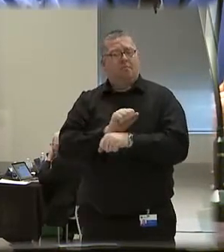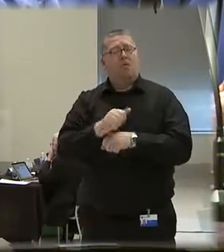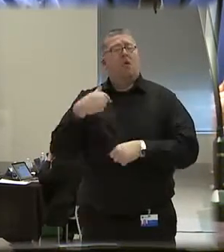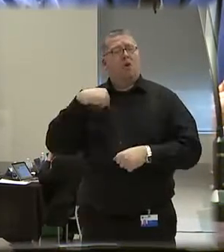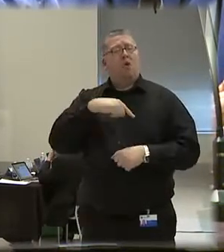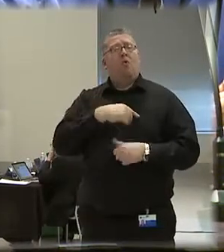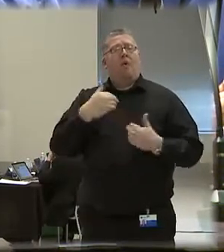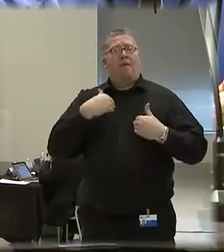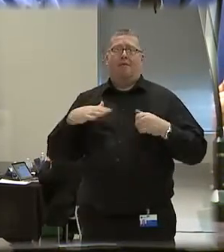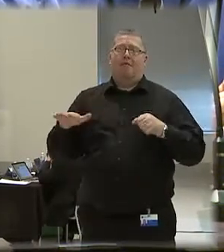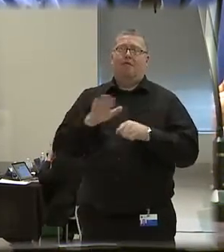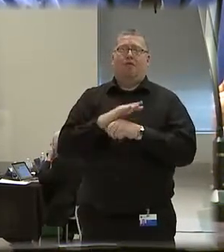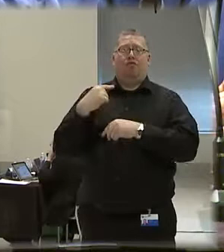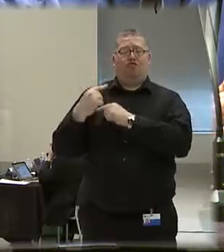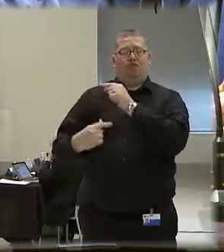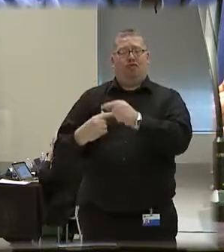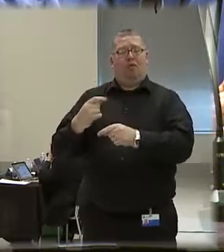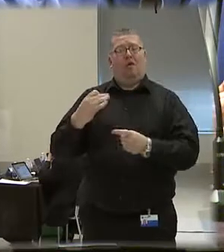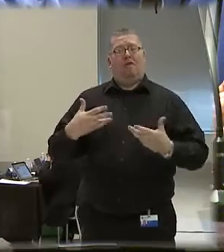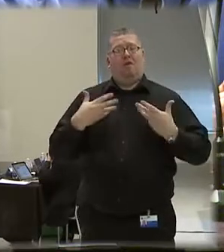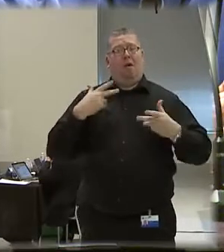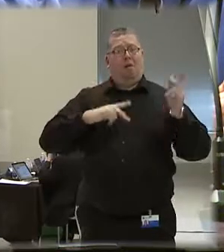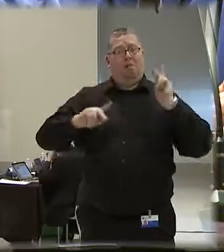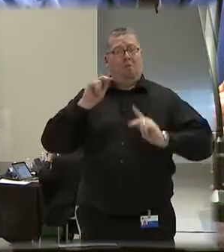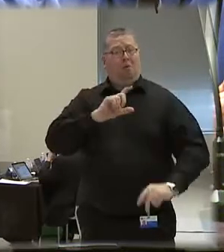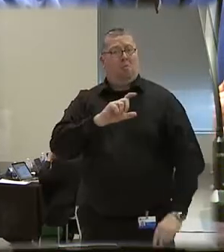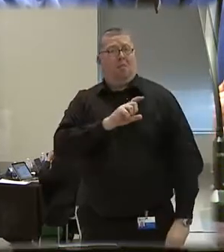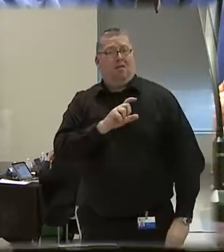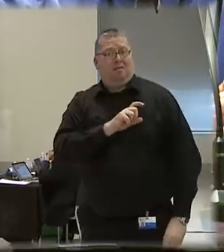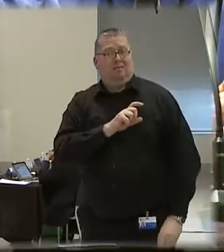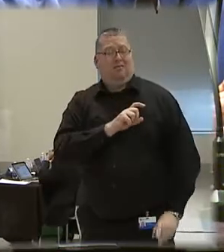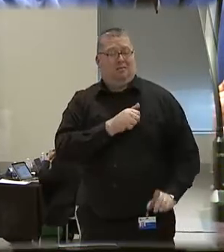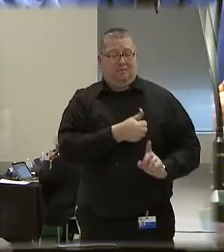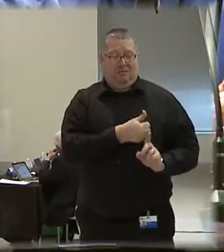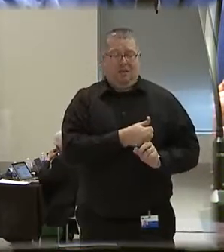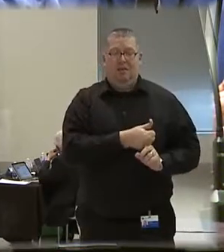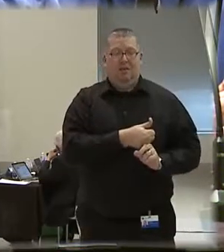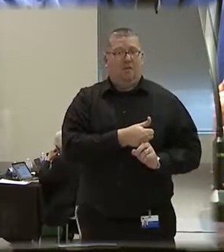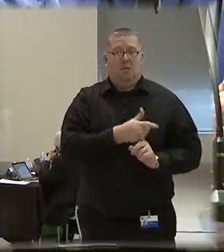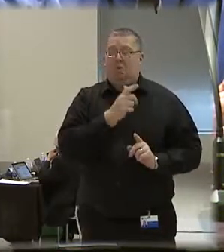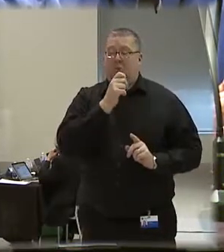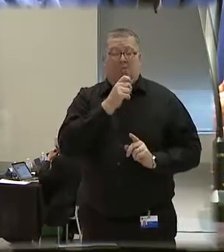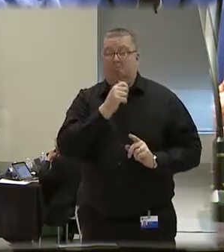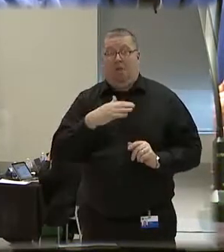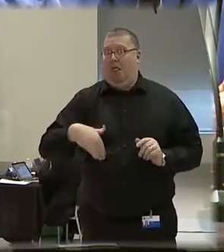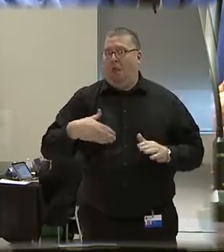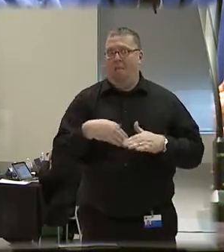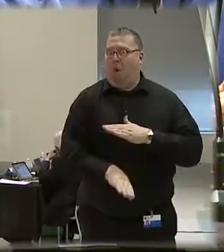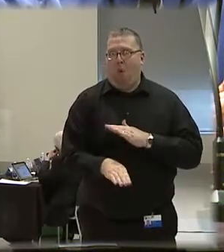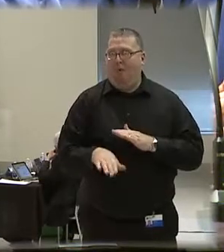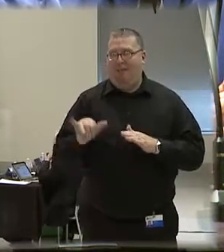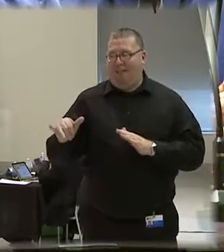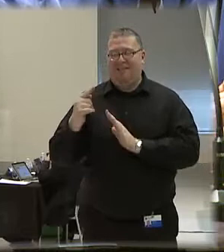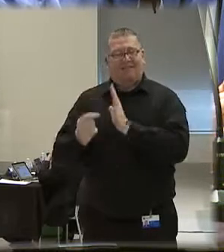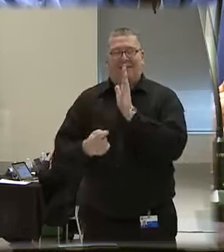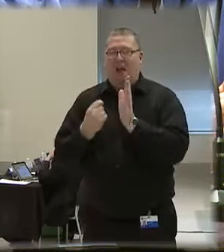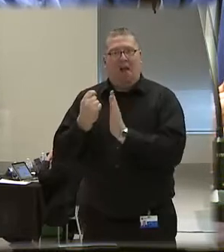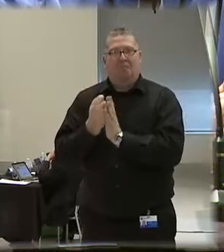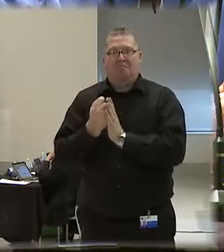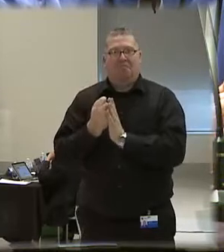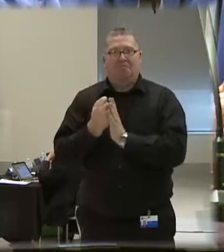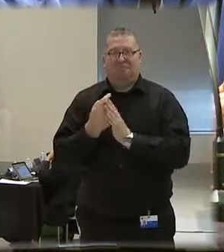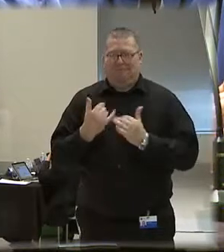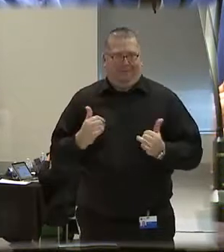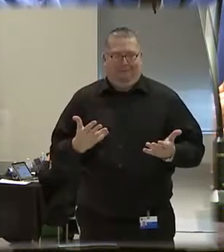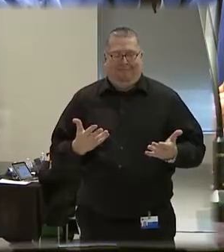whole generation of young people, police officers if you will, who were not even born during that time.